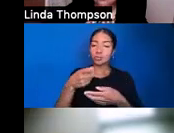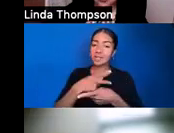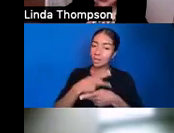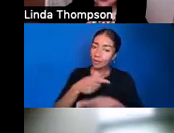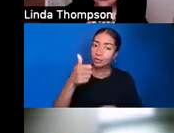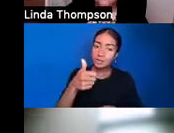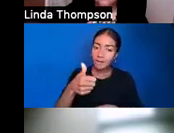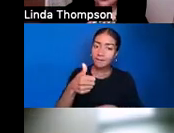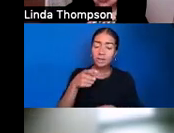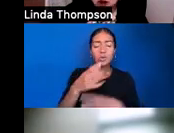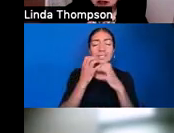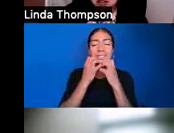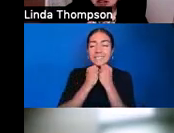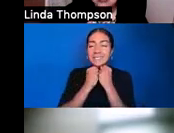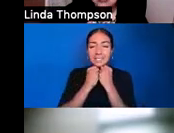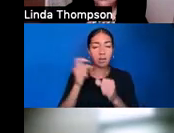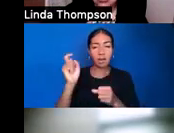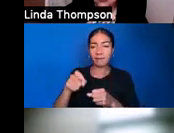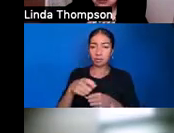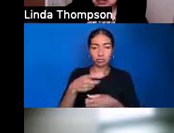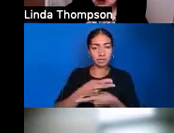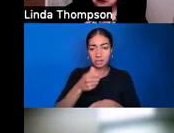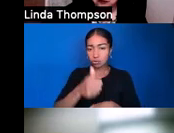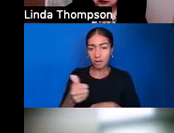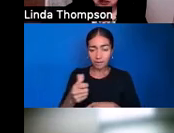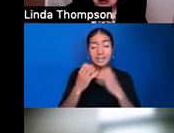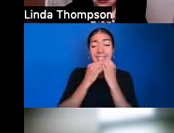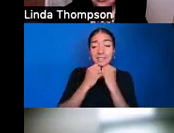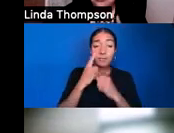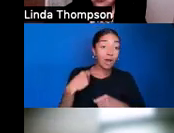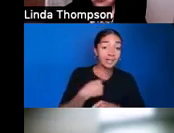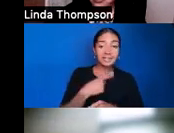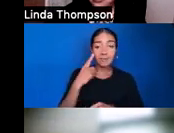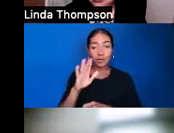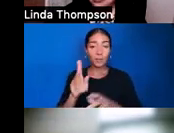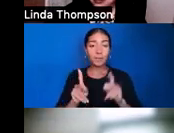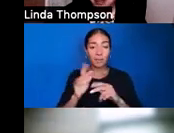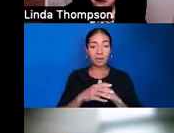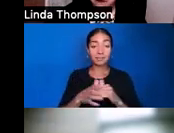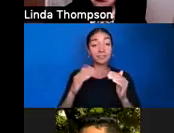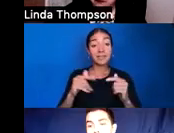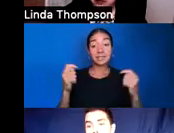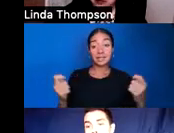You're too valuable to all of us and to your people. Ceremonies,